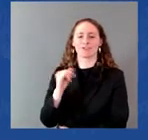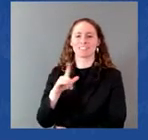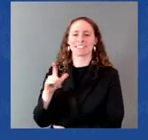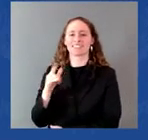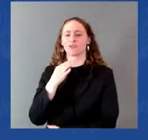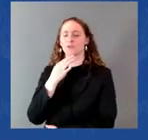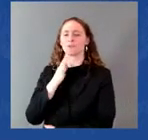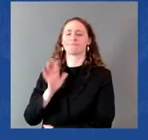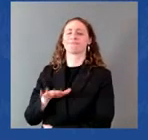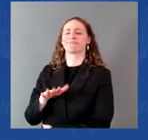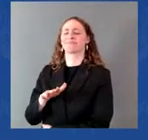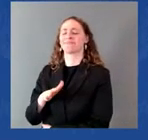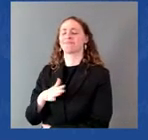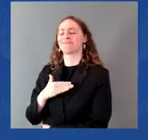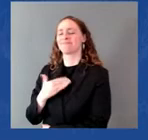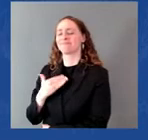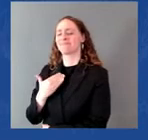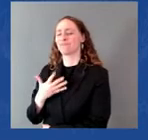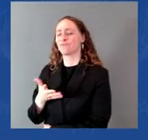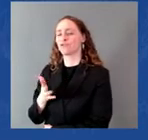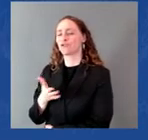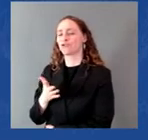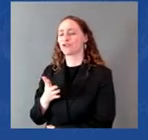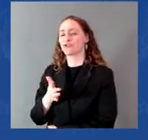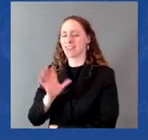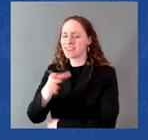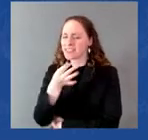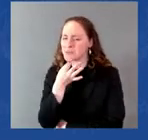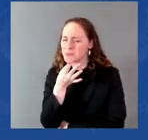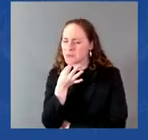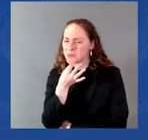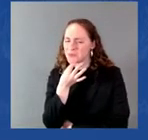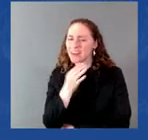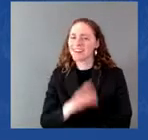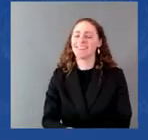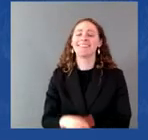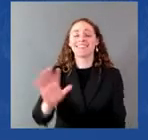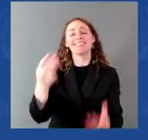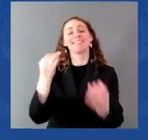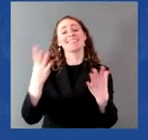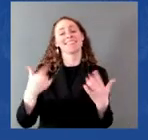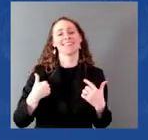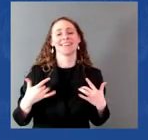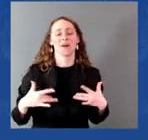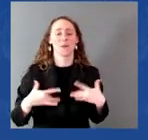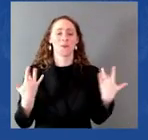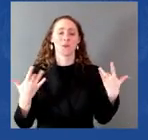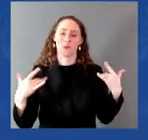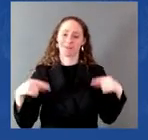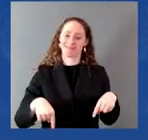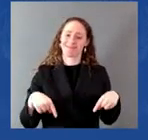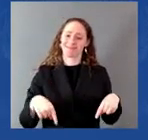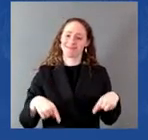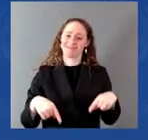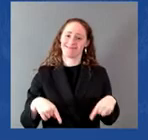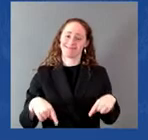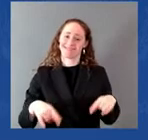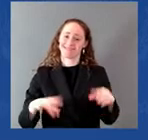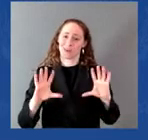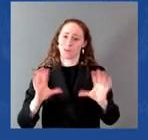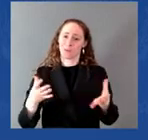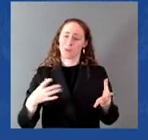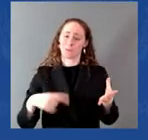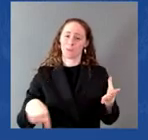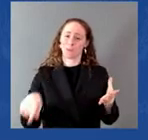But I'm really excited about this group. To the 5 honorees tonight and to your families, thank you. And their families are here. As a